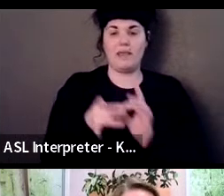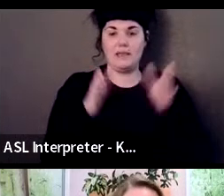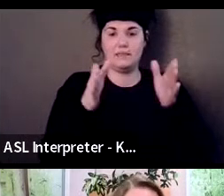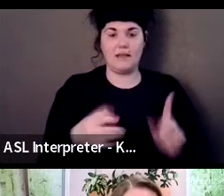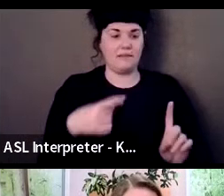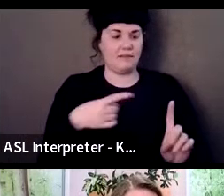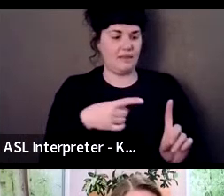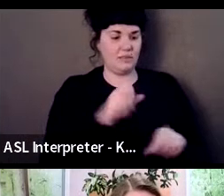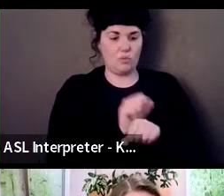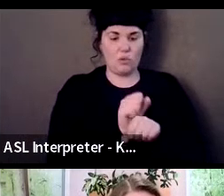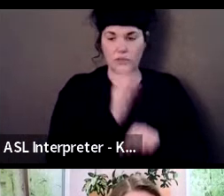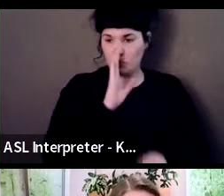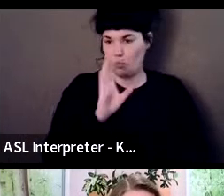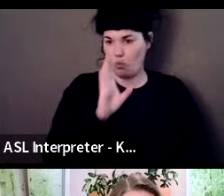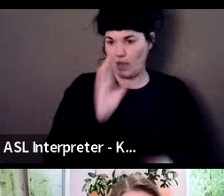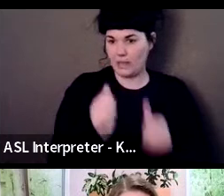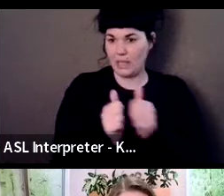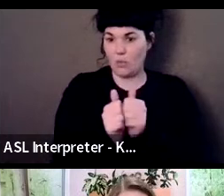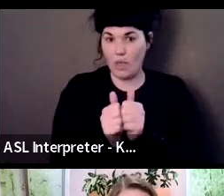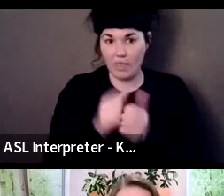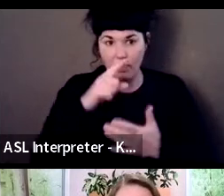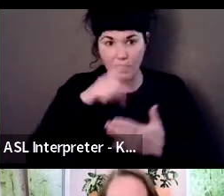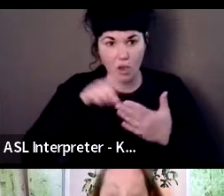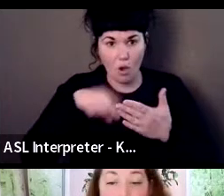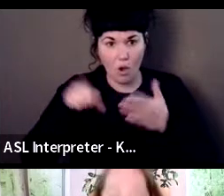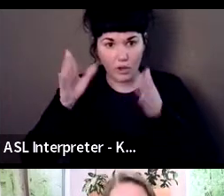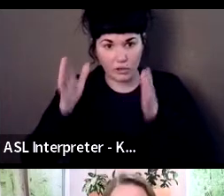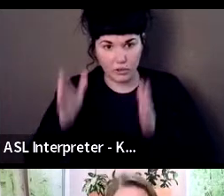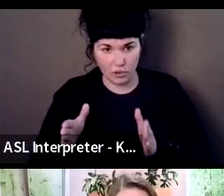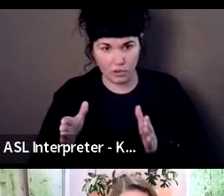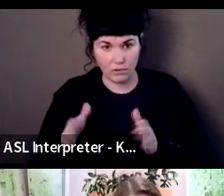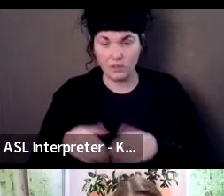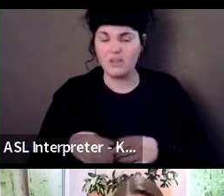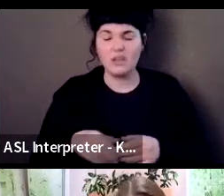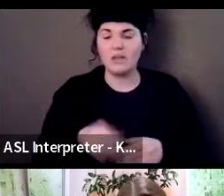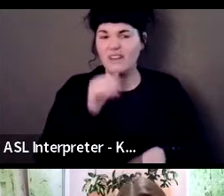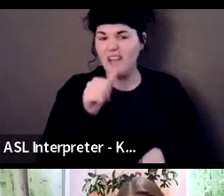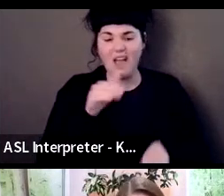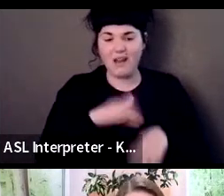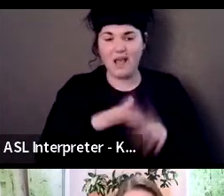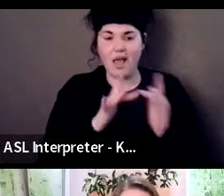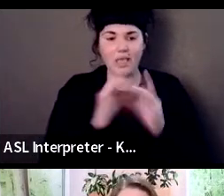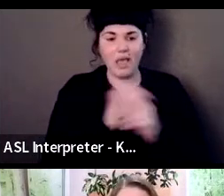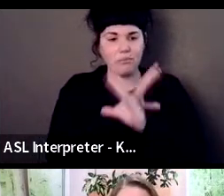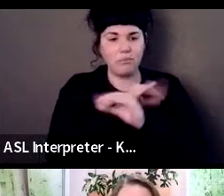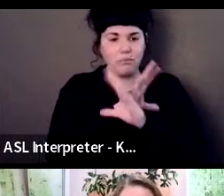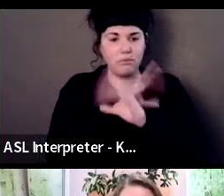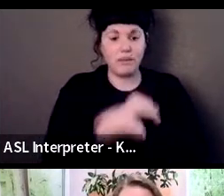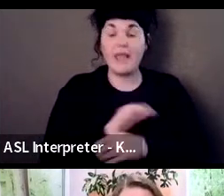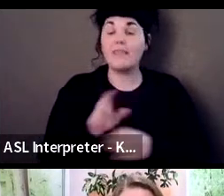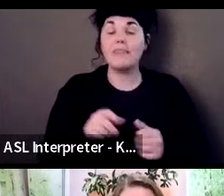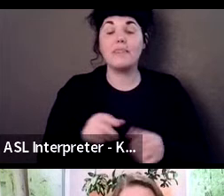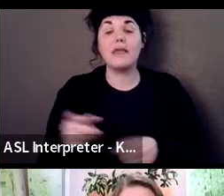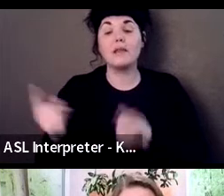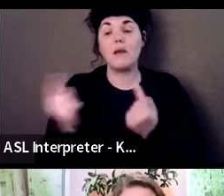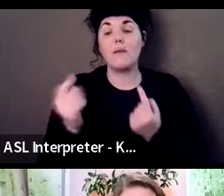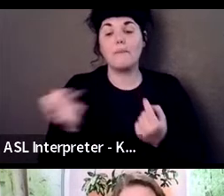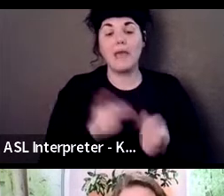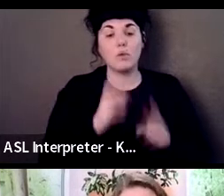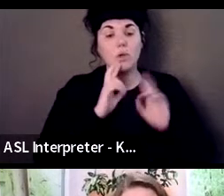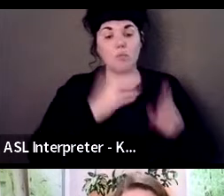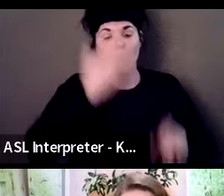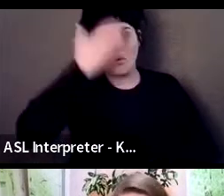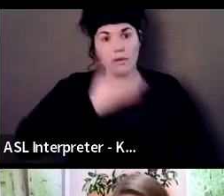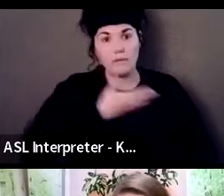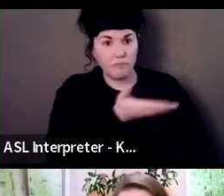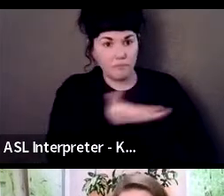and offline and then come back and report to the commission. And I think at this point in time, since we've got the maps done, this is more of an